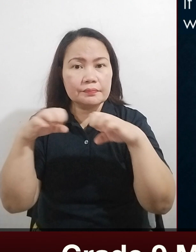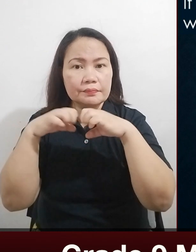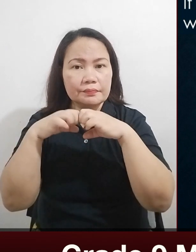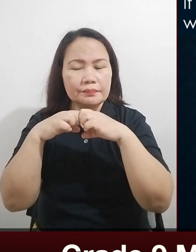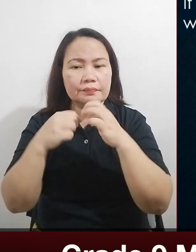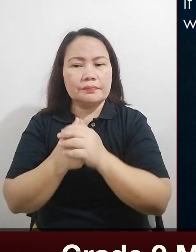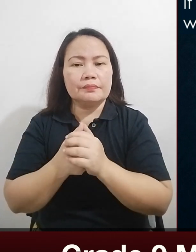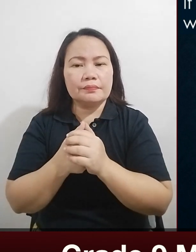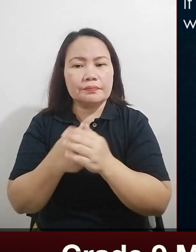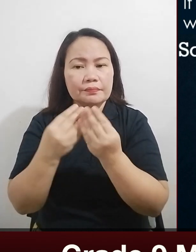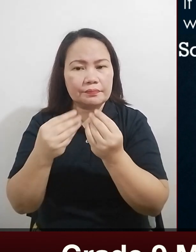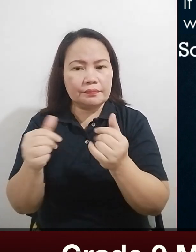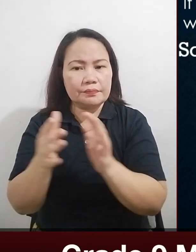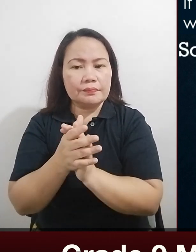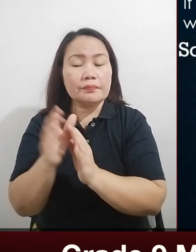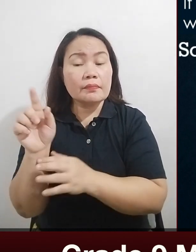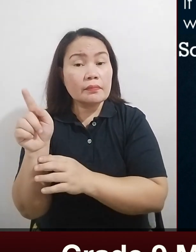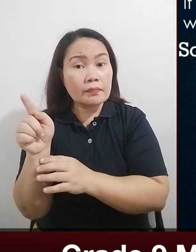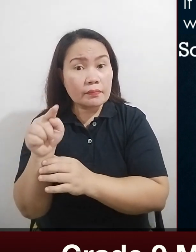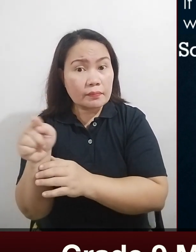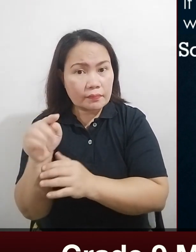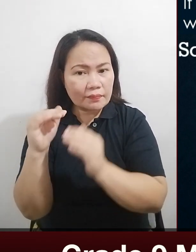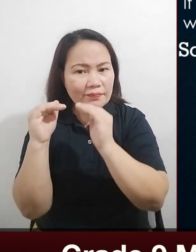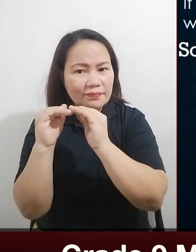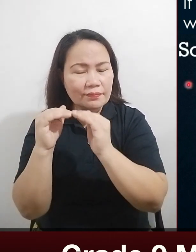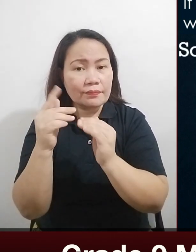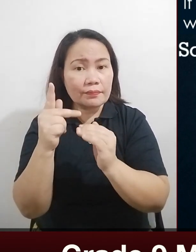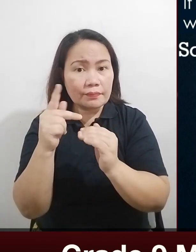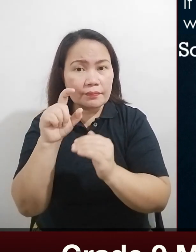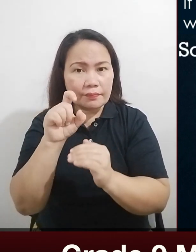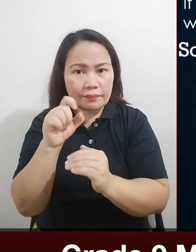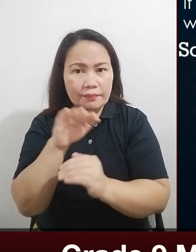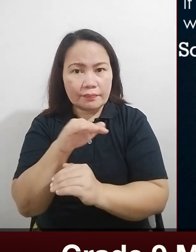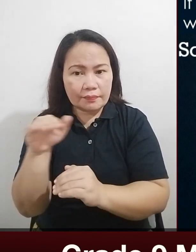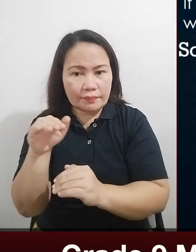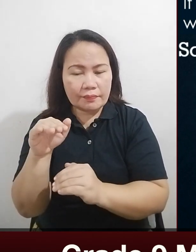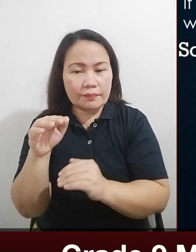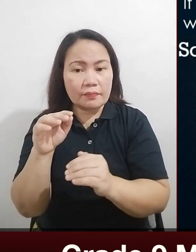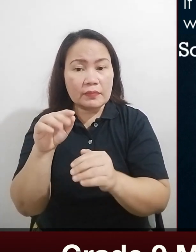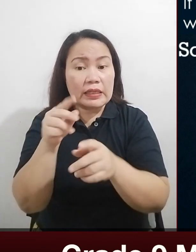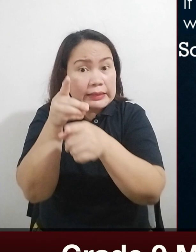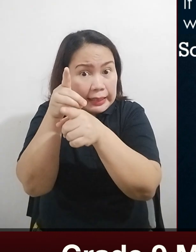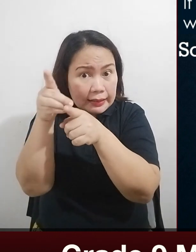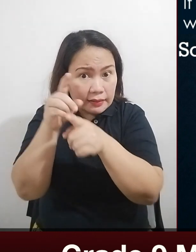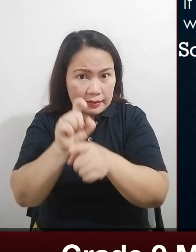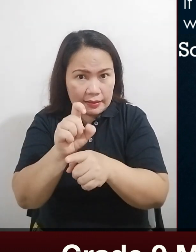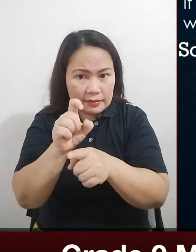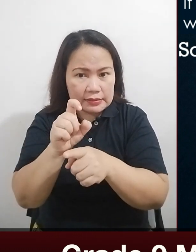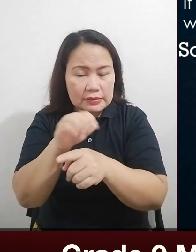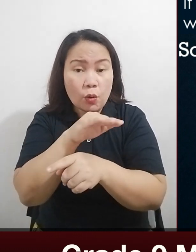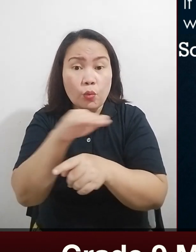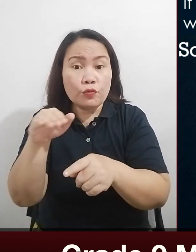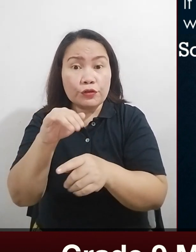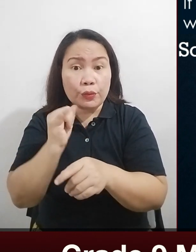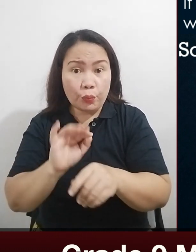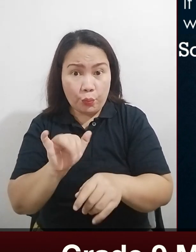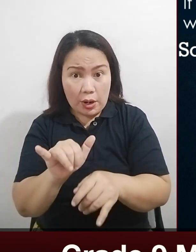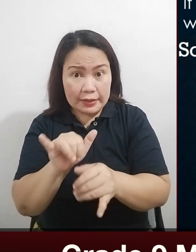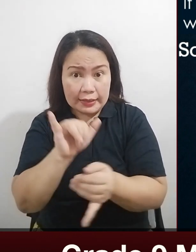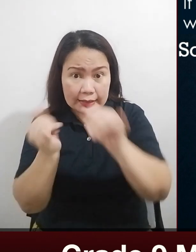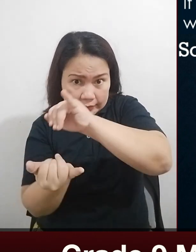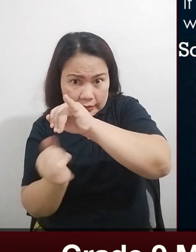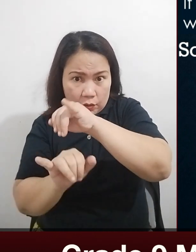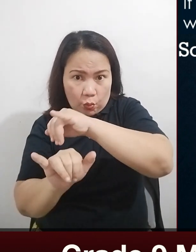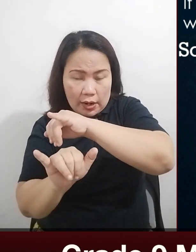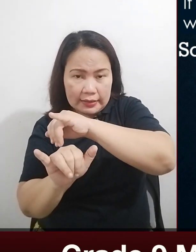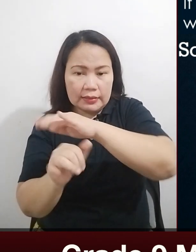into equation. And that is, z is equal to kx since directly over